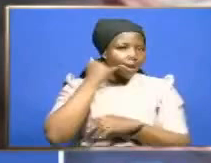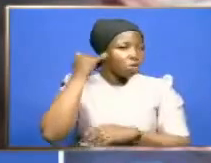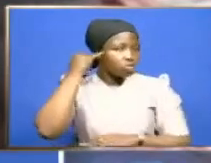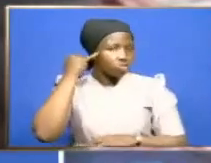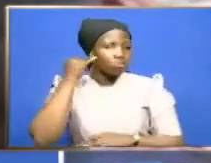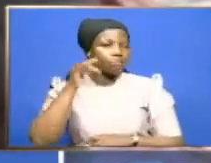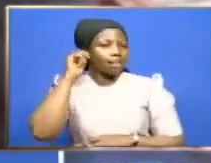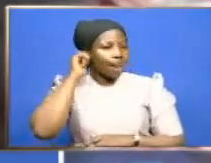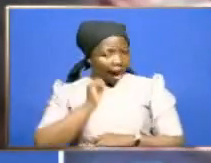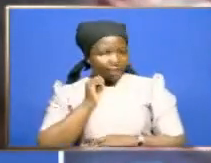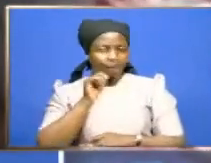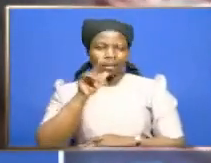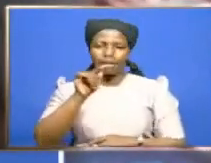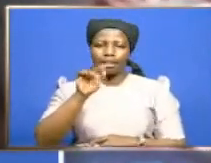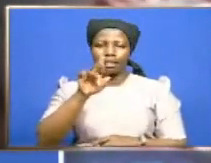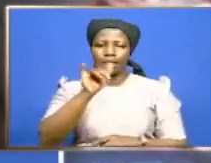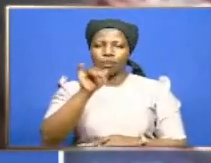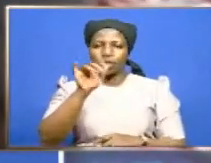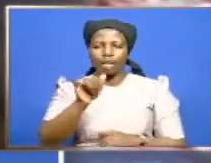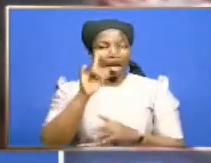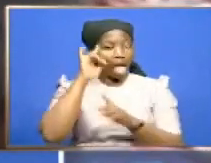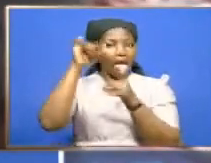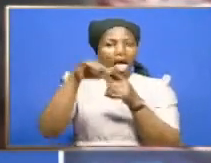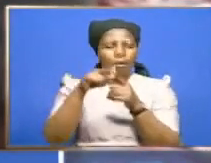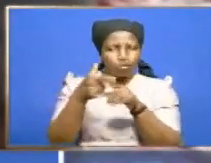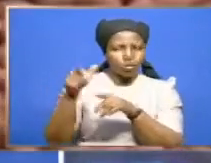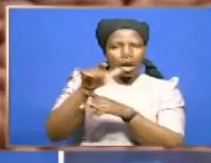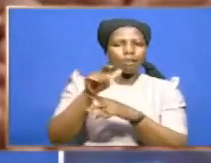Nzoia. It seeks to increase maize production by